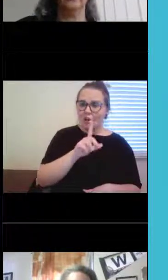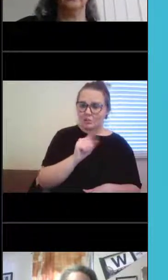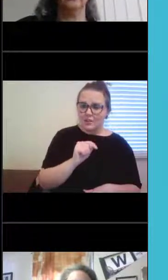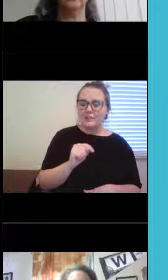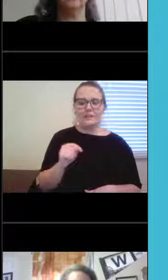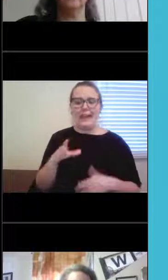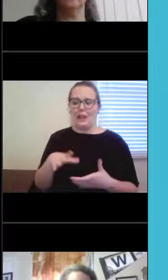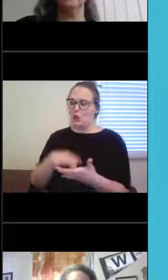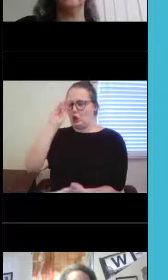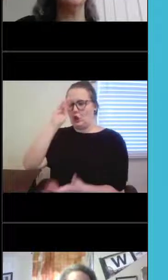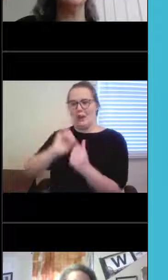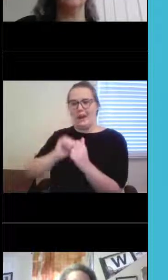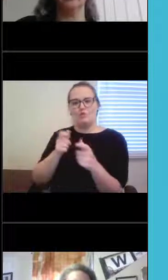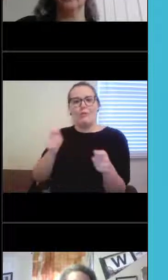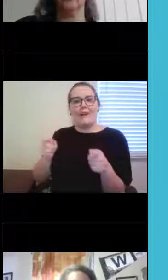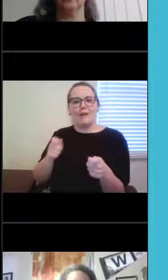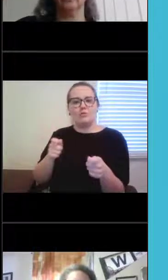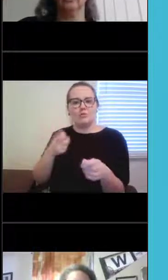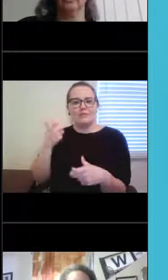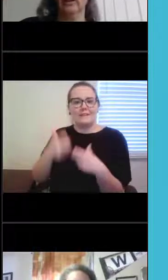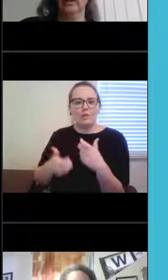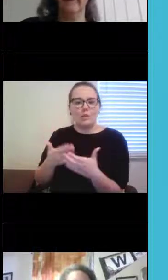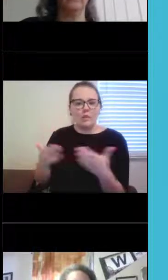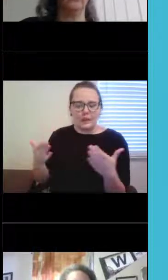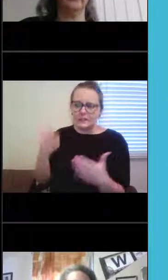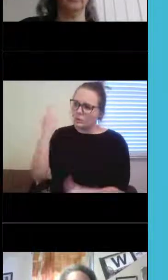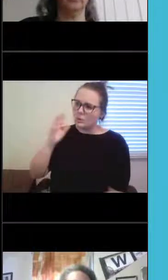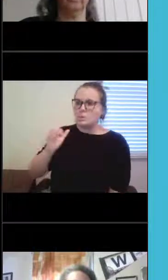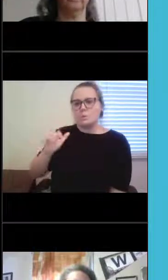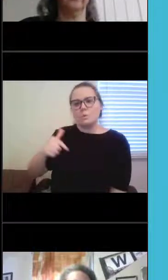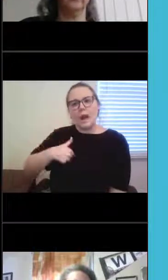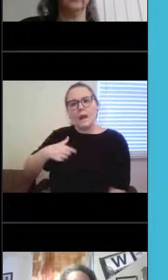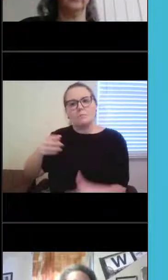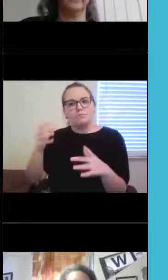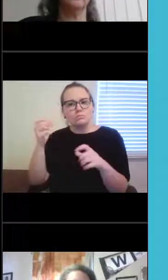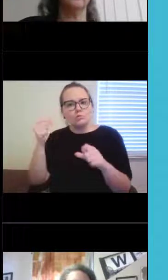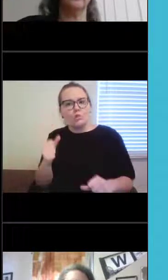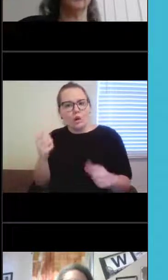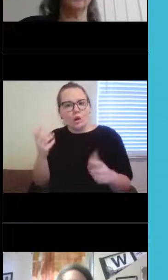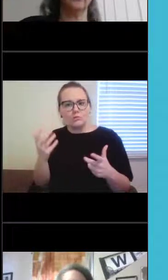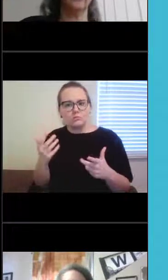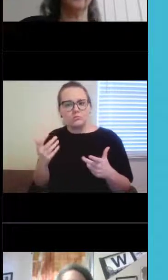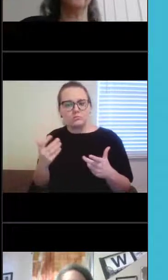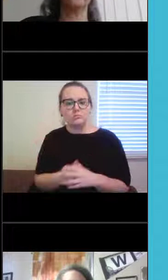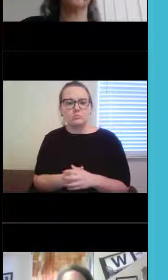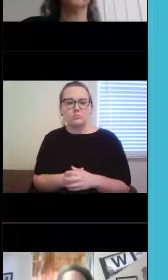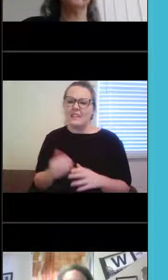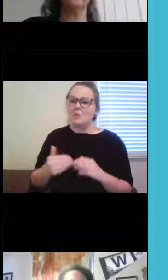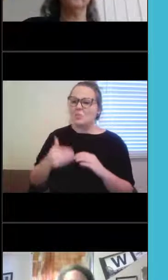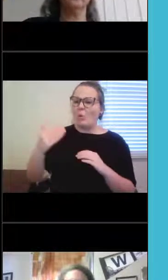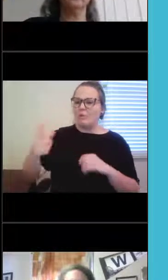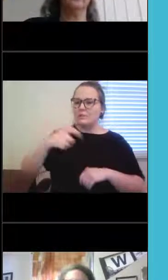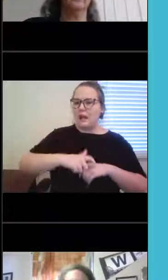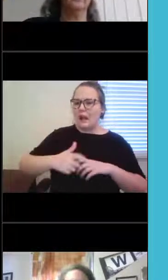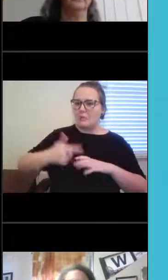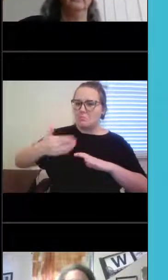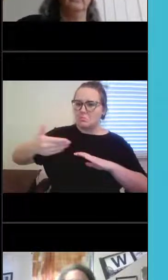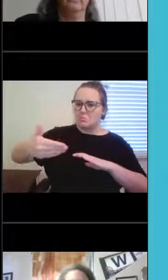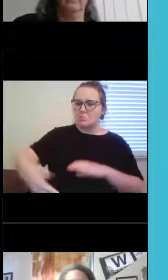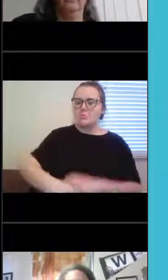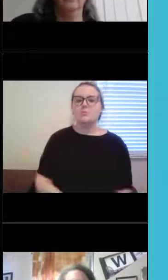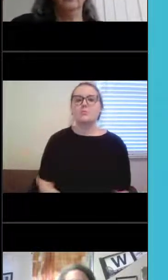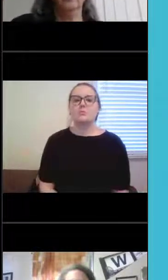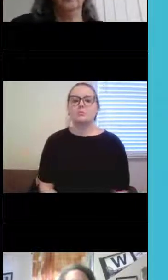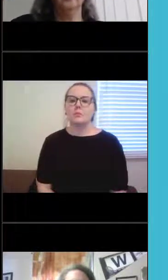handle difficulties and realize that they were stronger than they thought they were. And this is, again, over time.